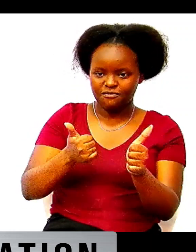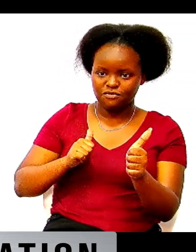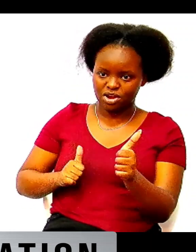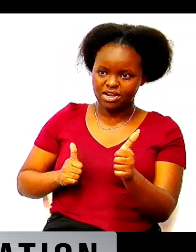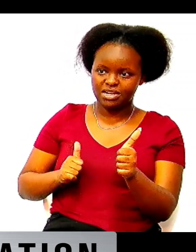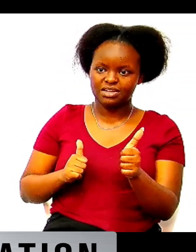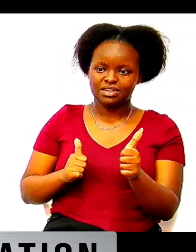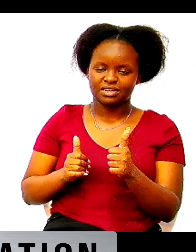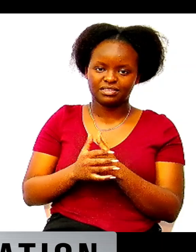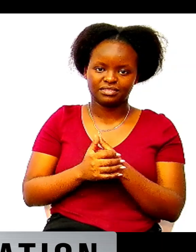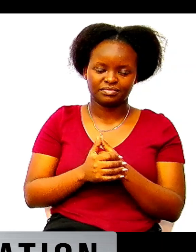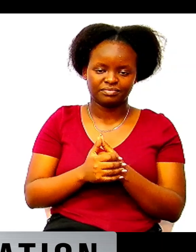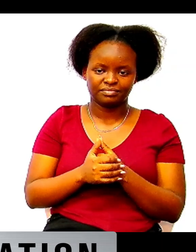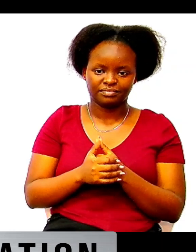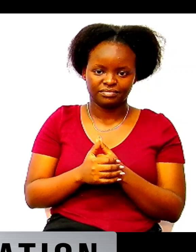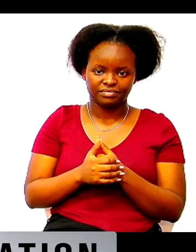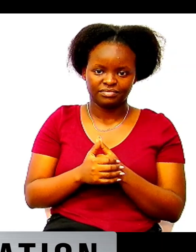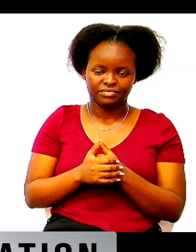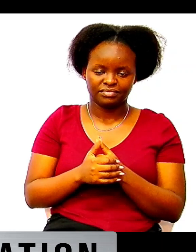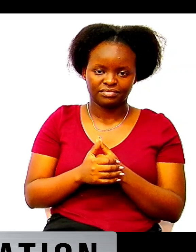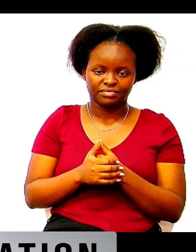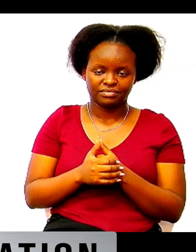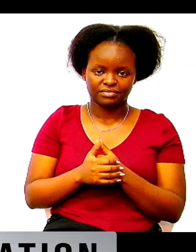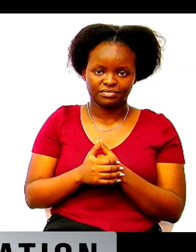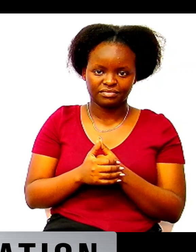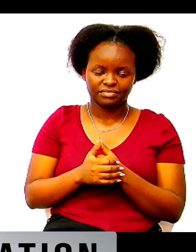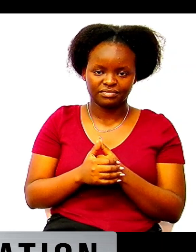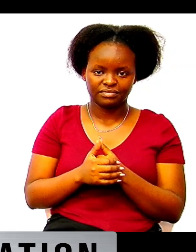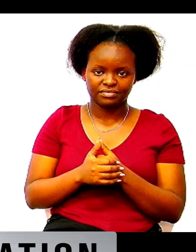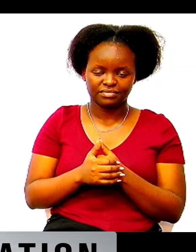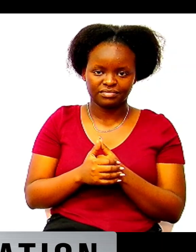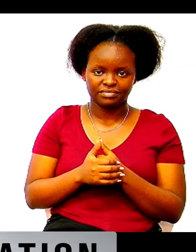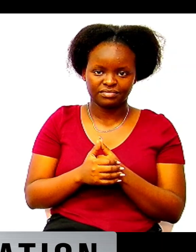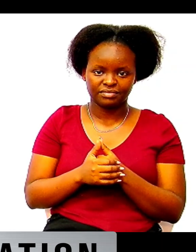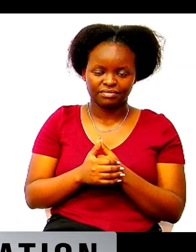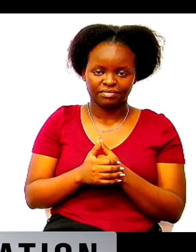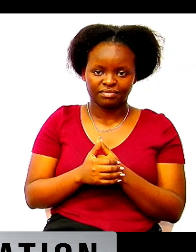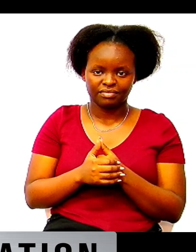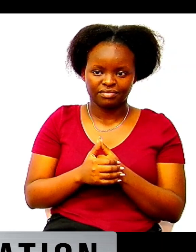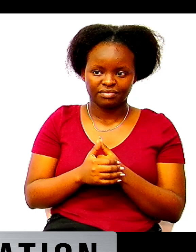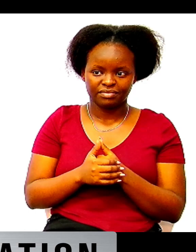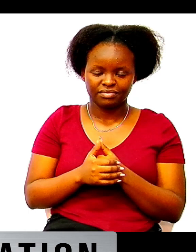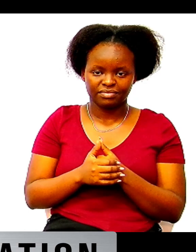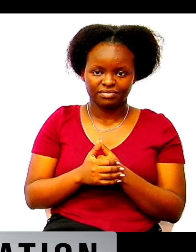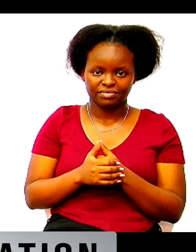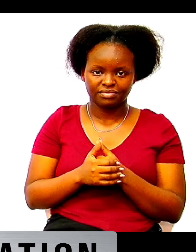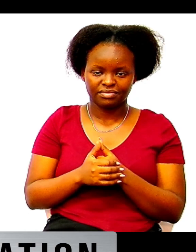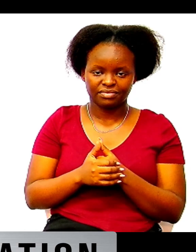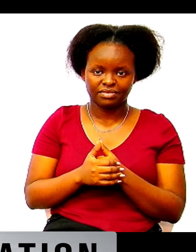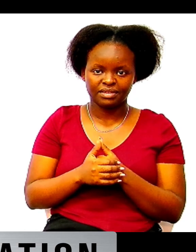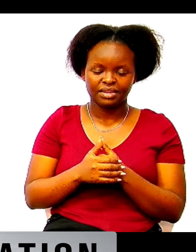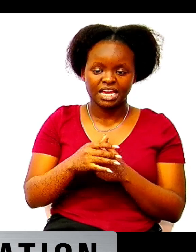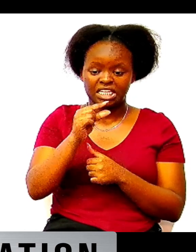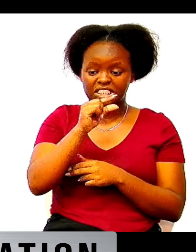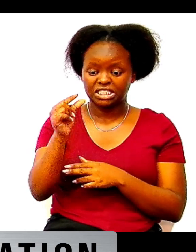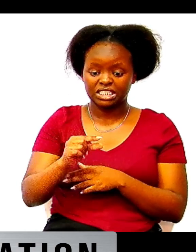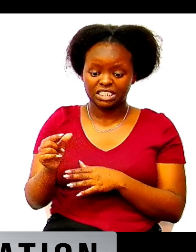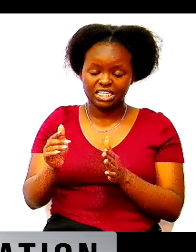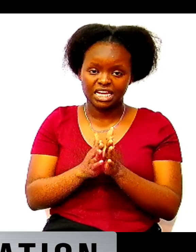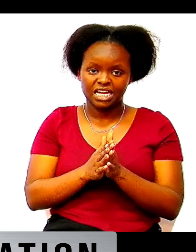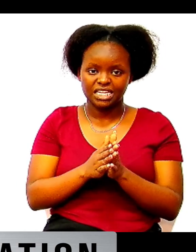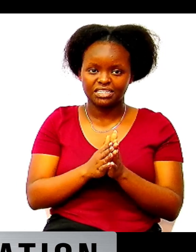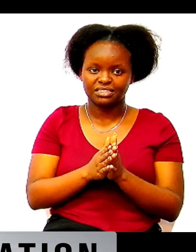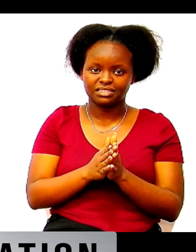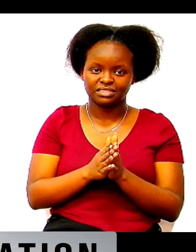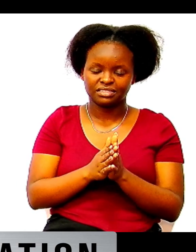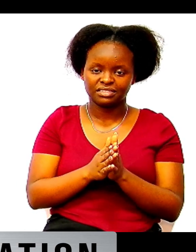targeted. Okay. Yeah. Are you really seeing the Gen Zs and the youth in general